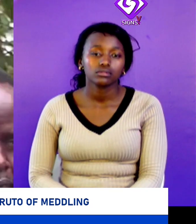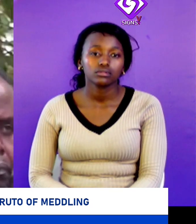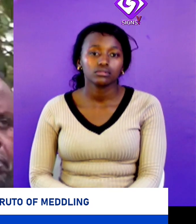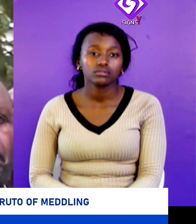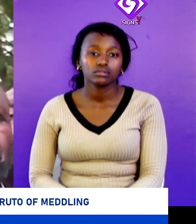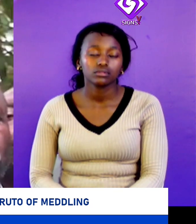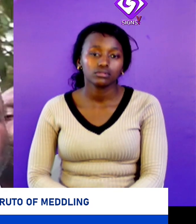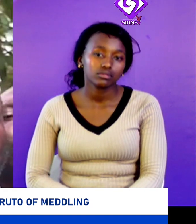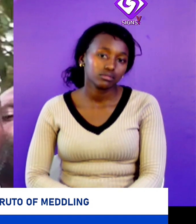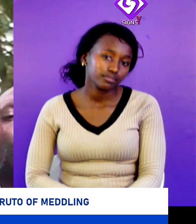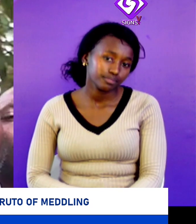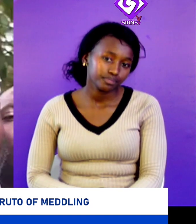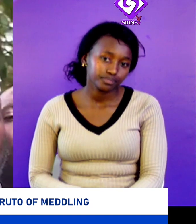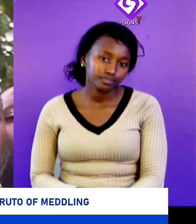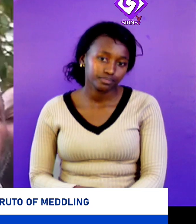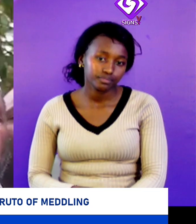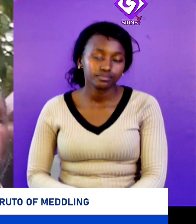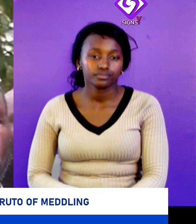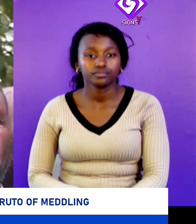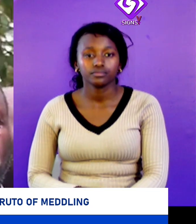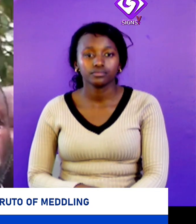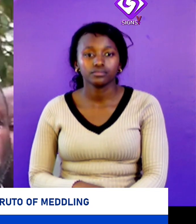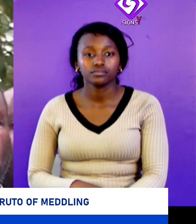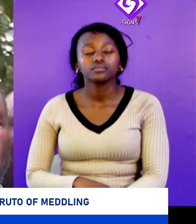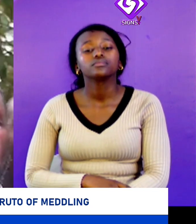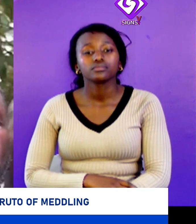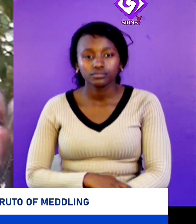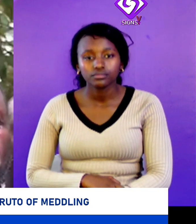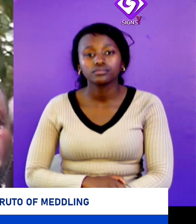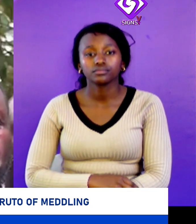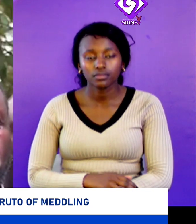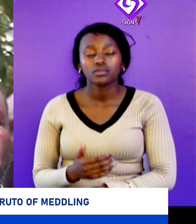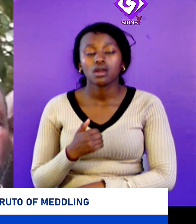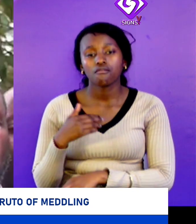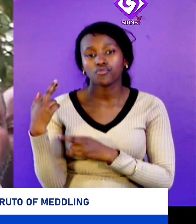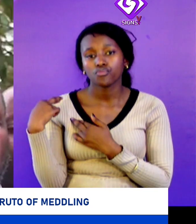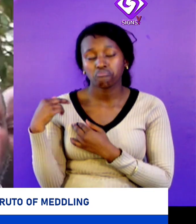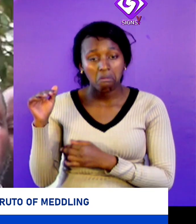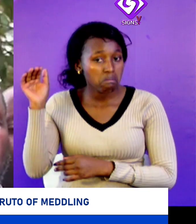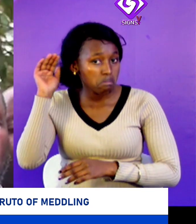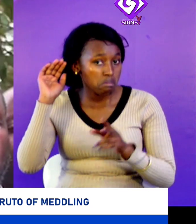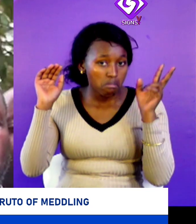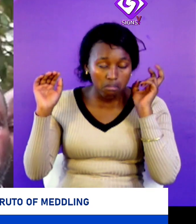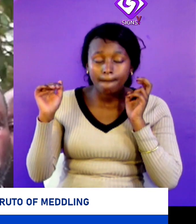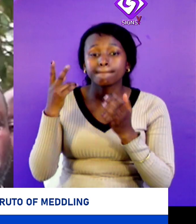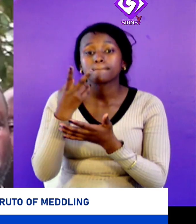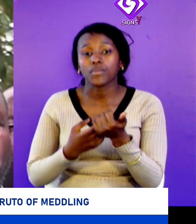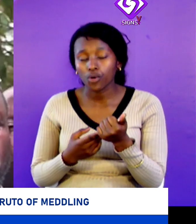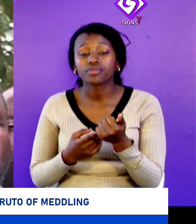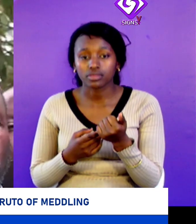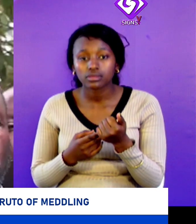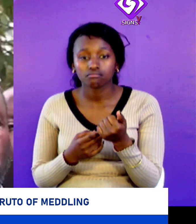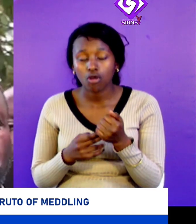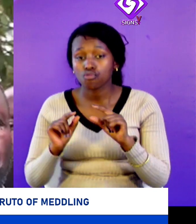They have got a mandate to listen to both the petitioners and the